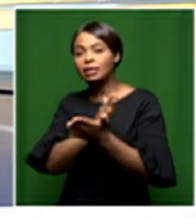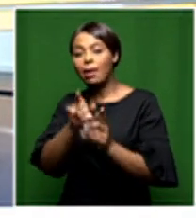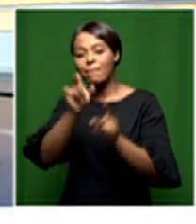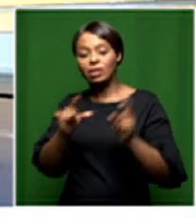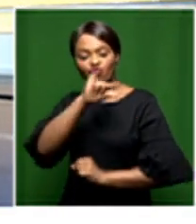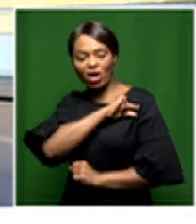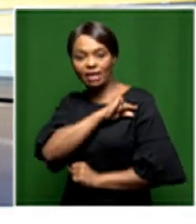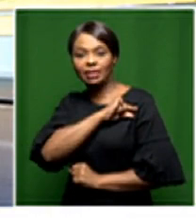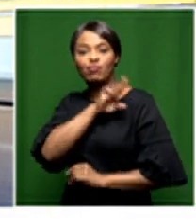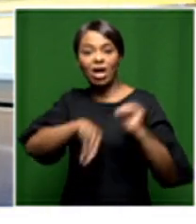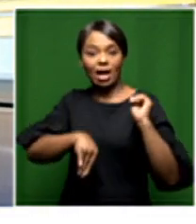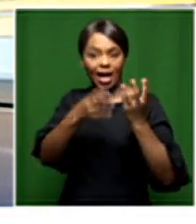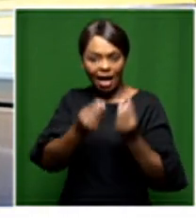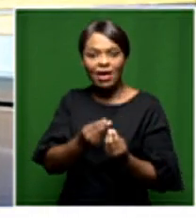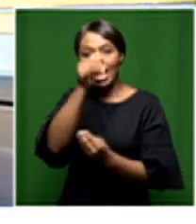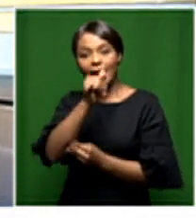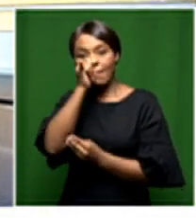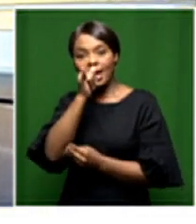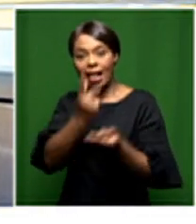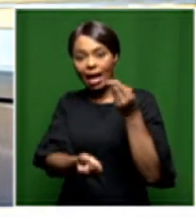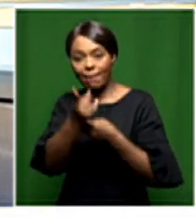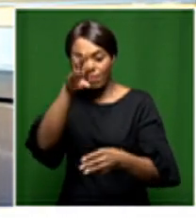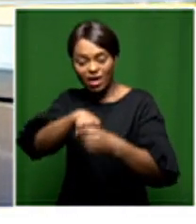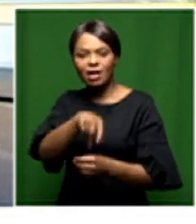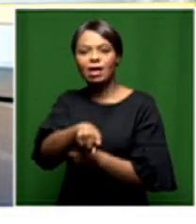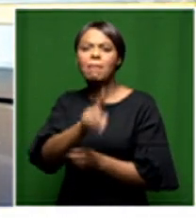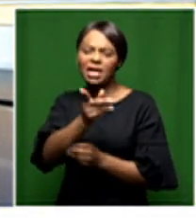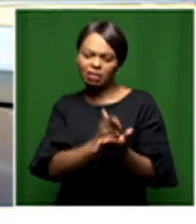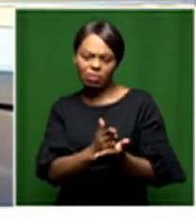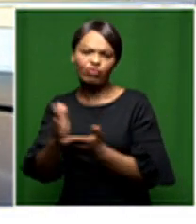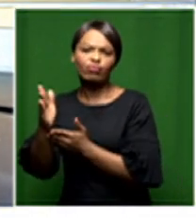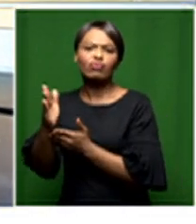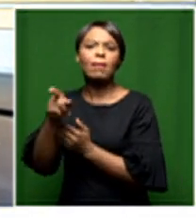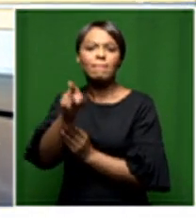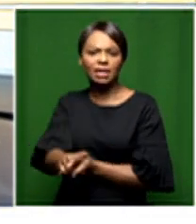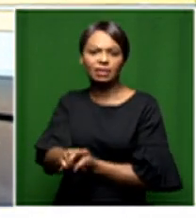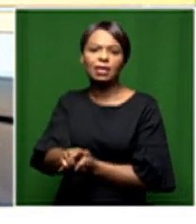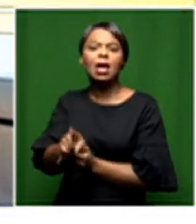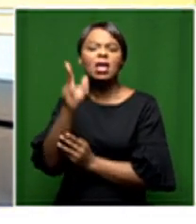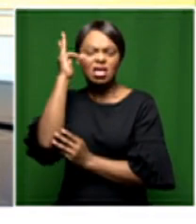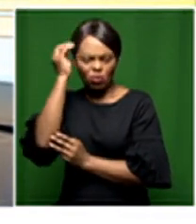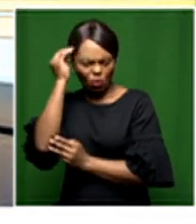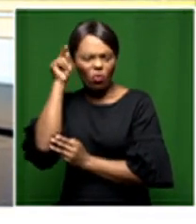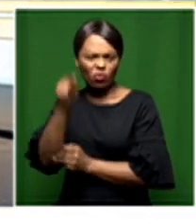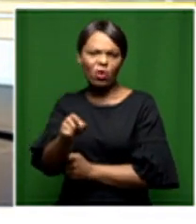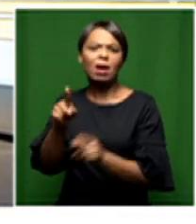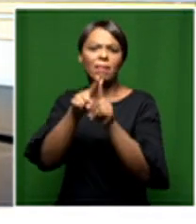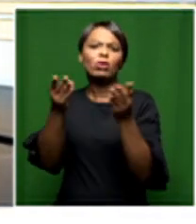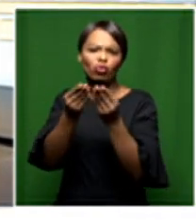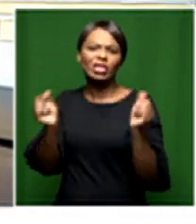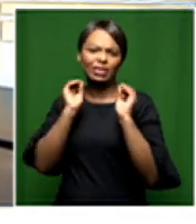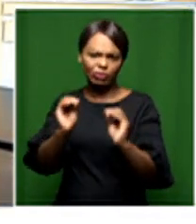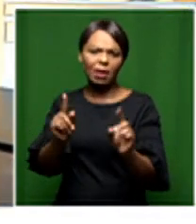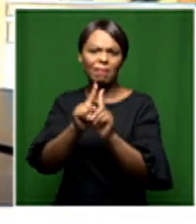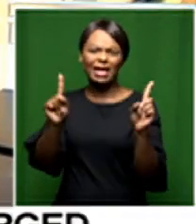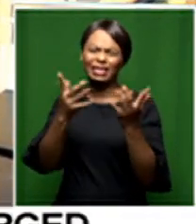are facing criminal charges must step aside. We already knew this. There was a resolution in place, but of course, it's been a painful